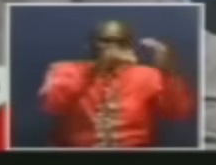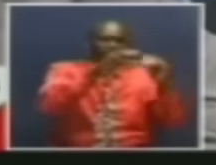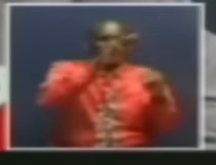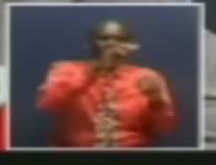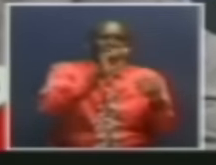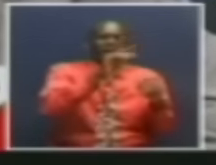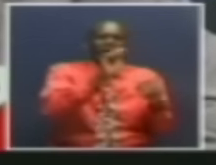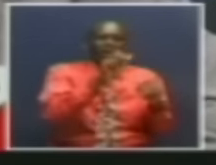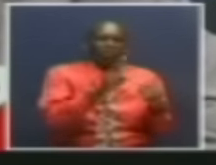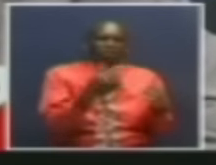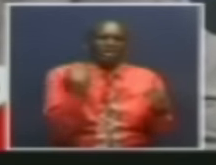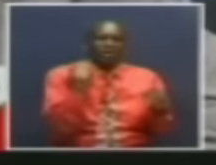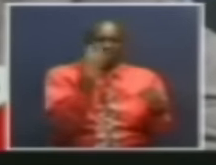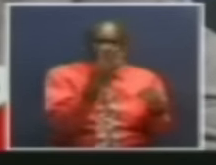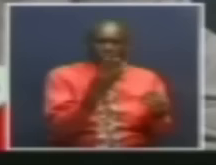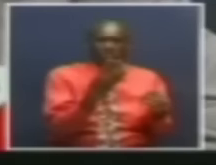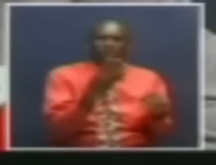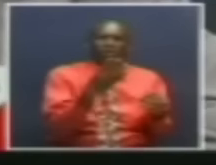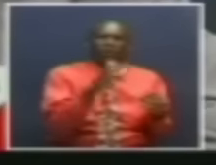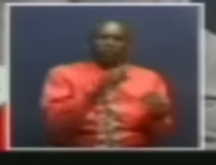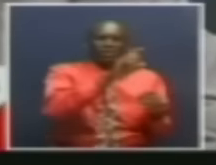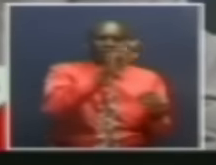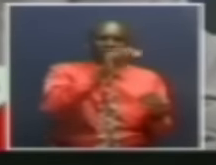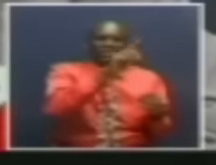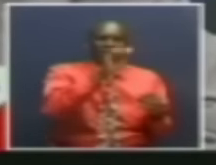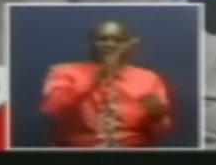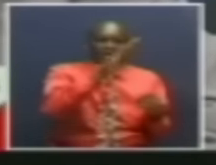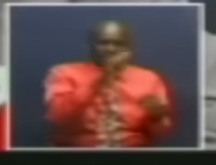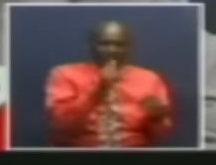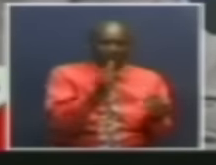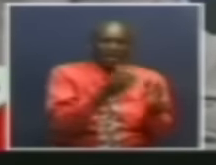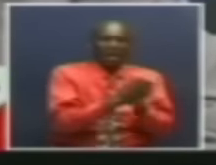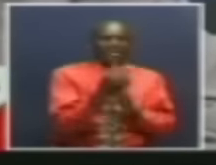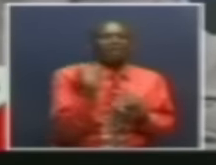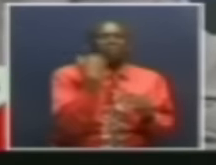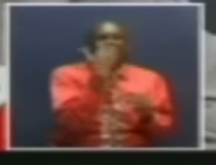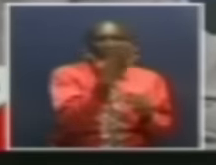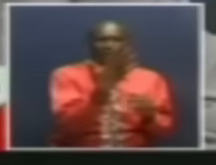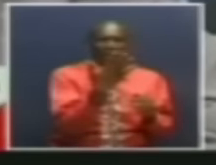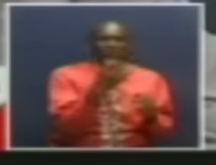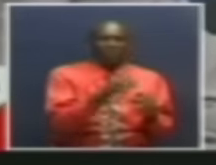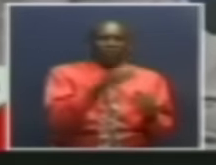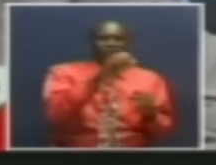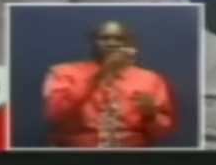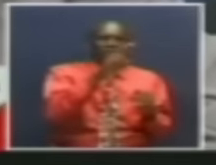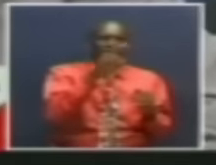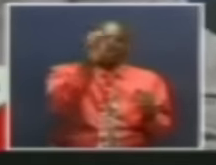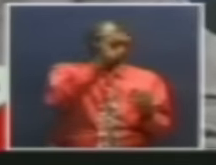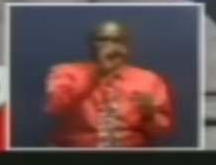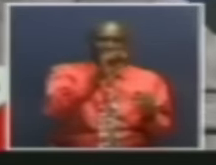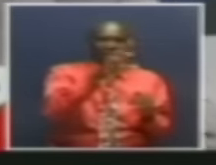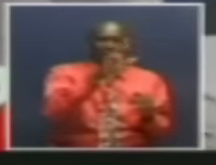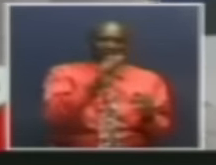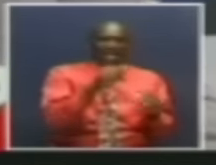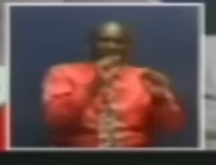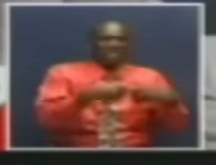Mutua. Number four was Nzamba Kitonga. And number five was Al-Nashir Visro. Right. Yes, I can give you